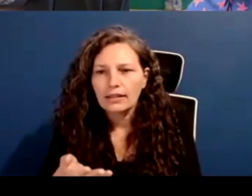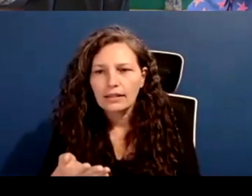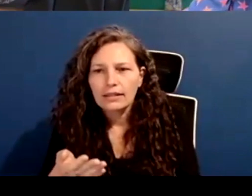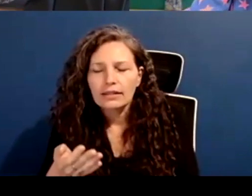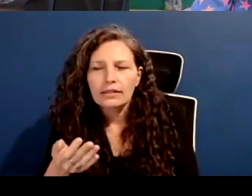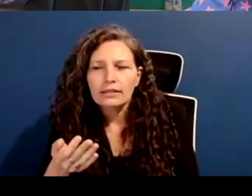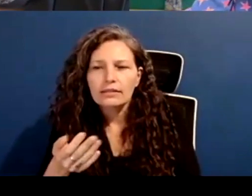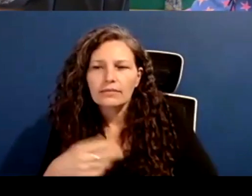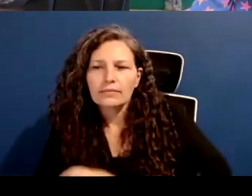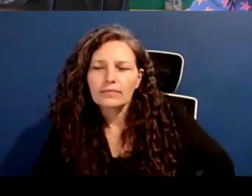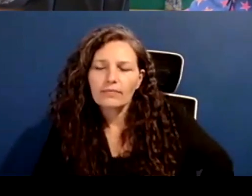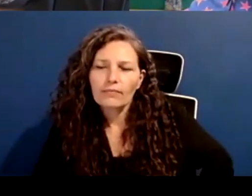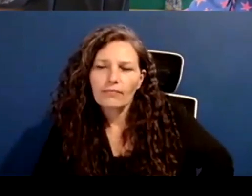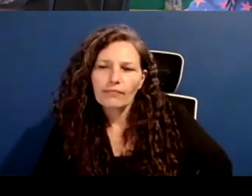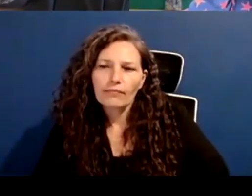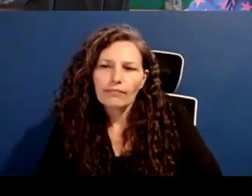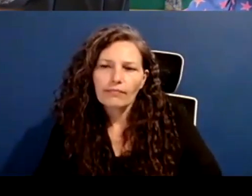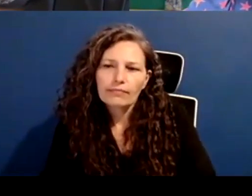correlation, I think